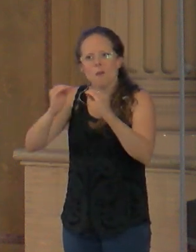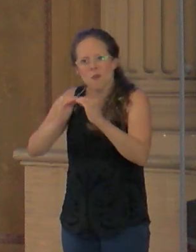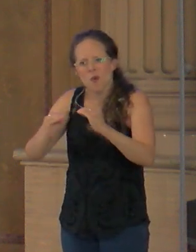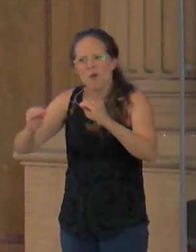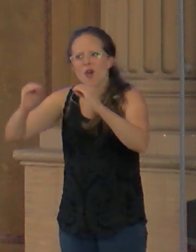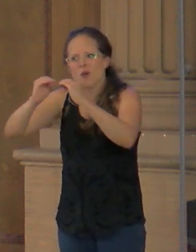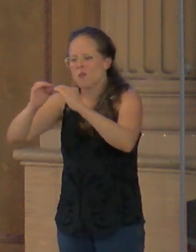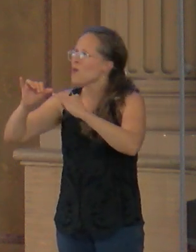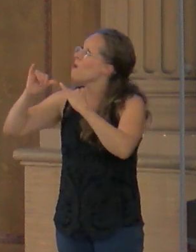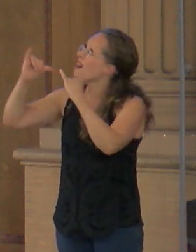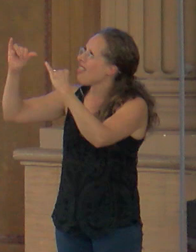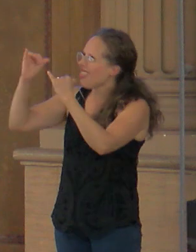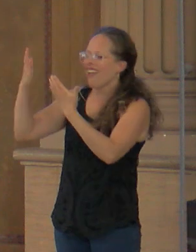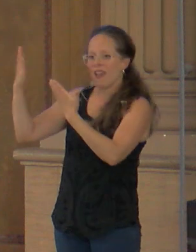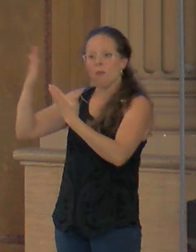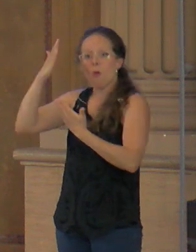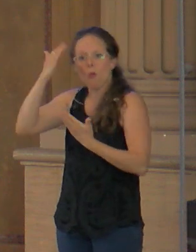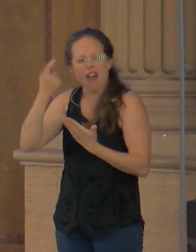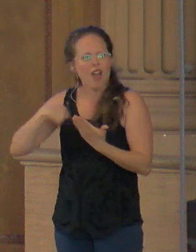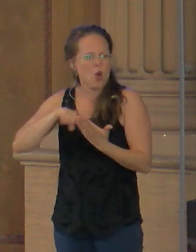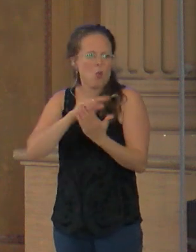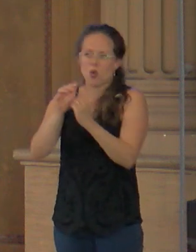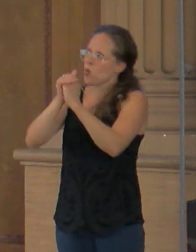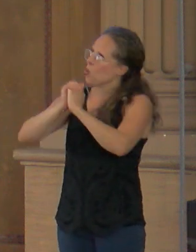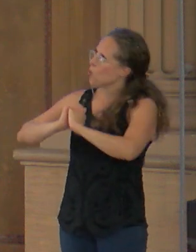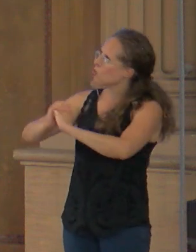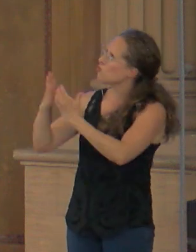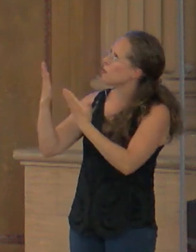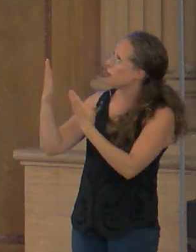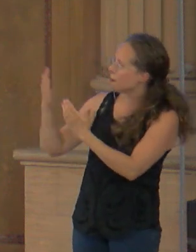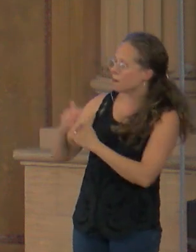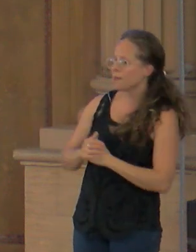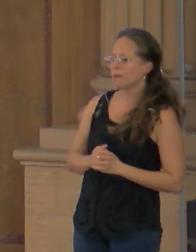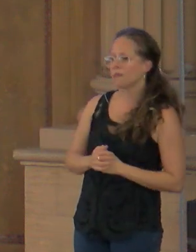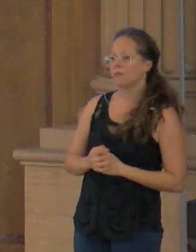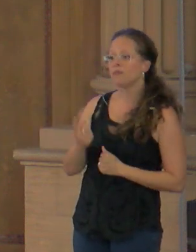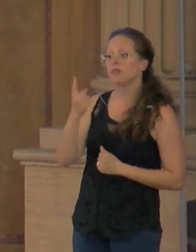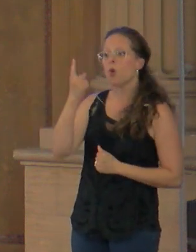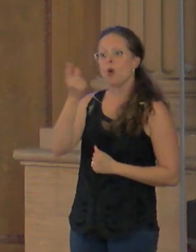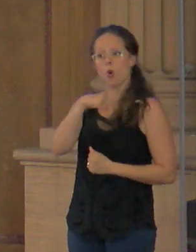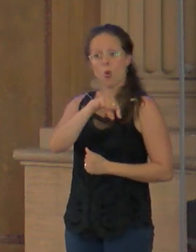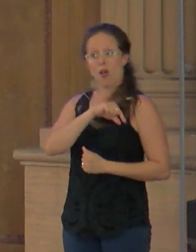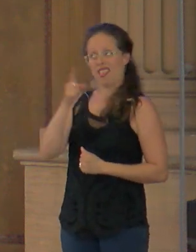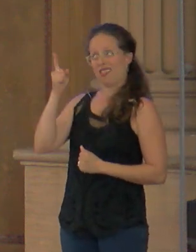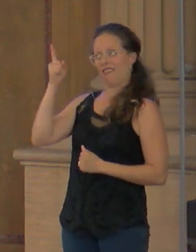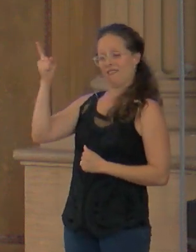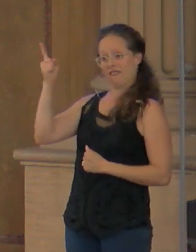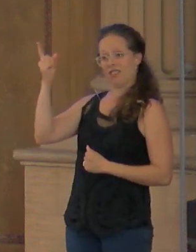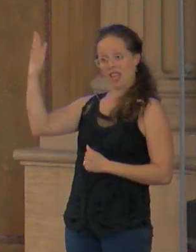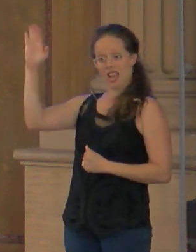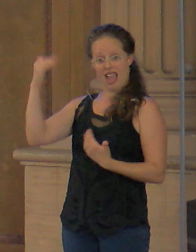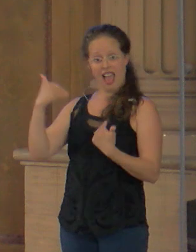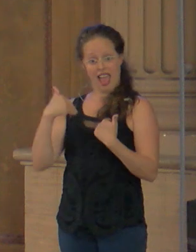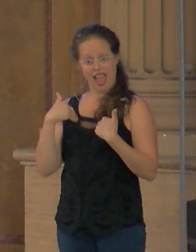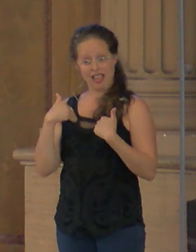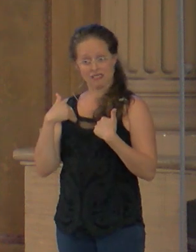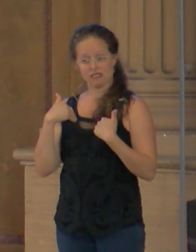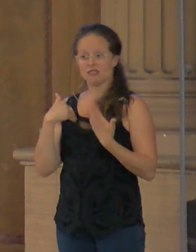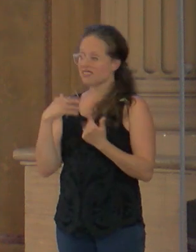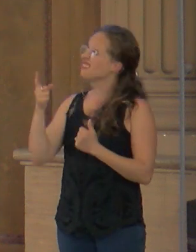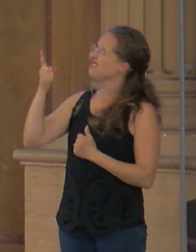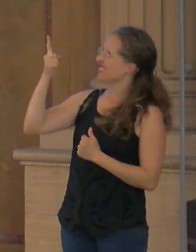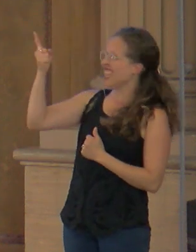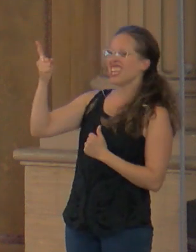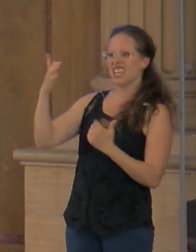become like the God that we worship. And one of the attributes of God that we do slowly take on is that God is